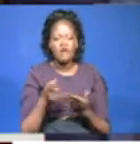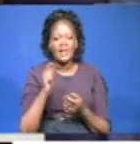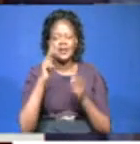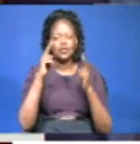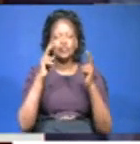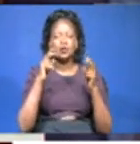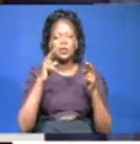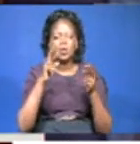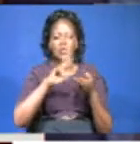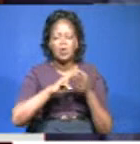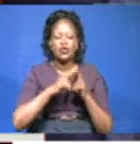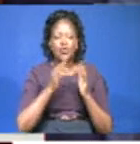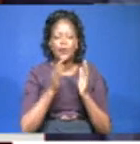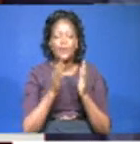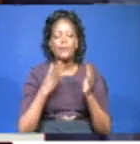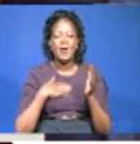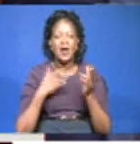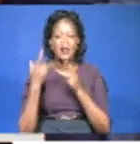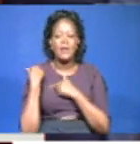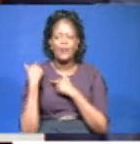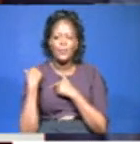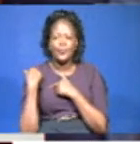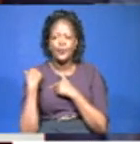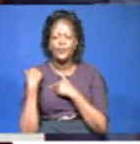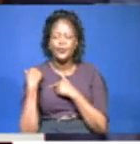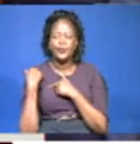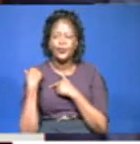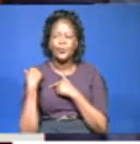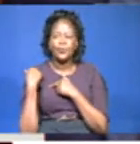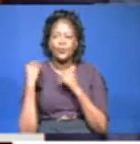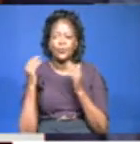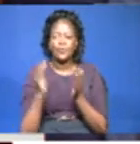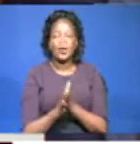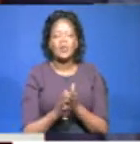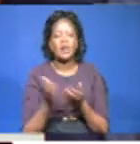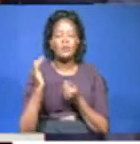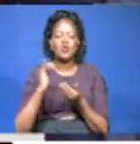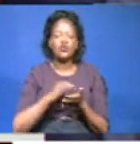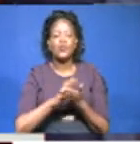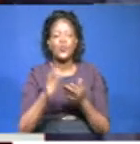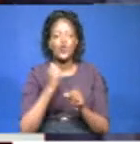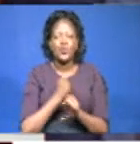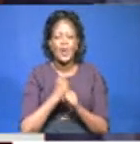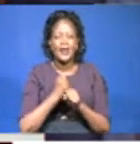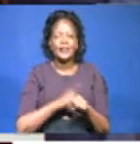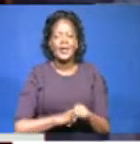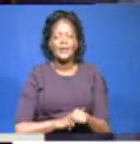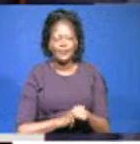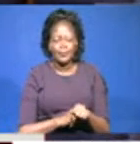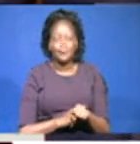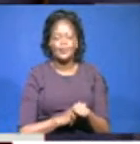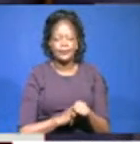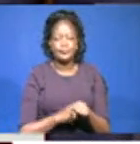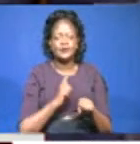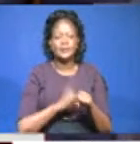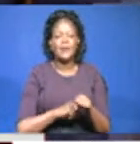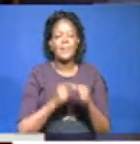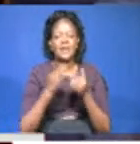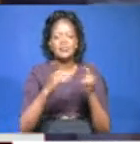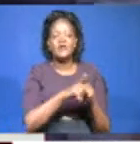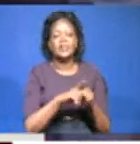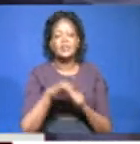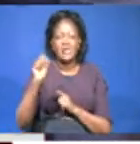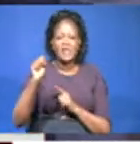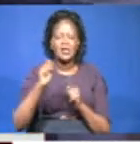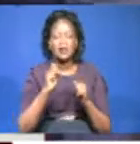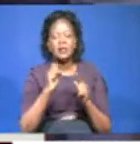my mandate, and I expect a smooth working relationship during my tenure as a CS. I also want